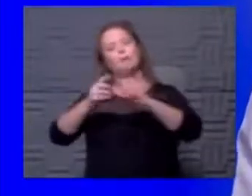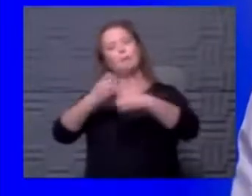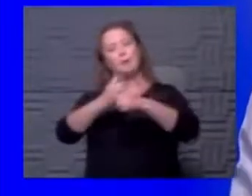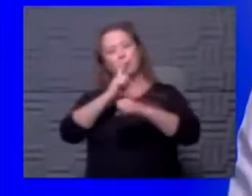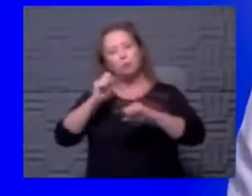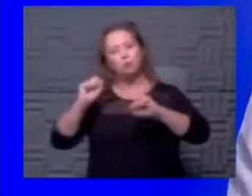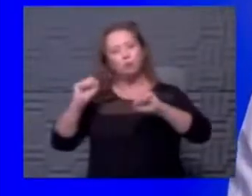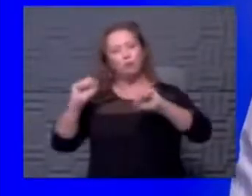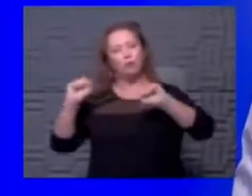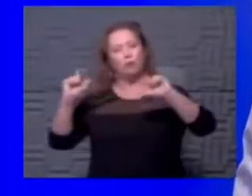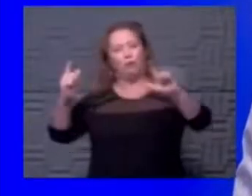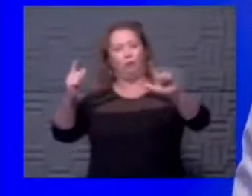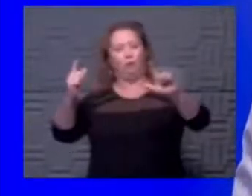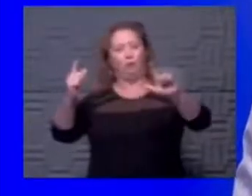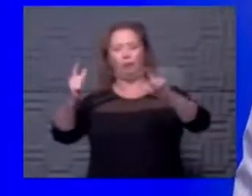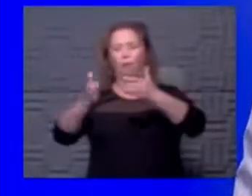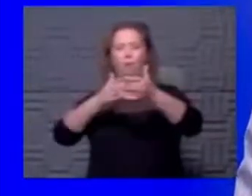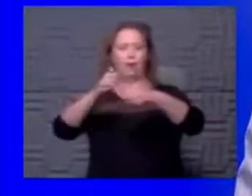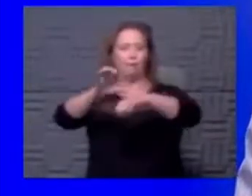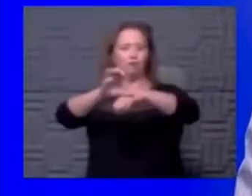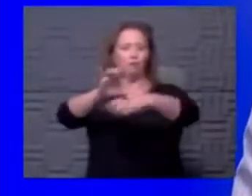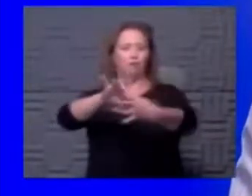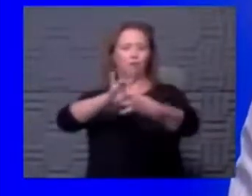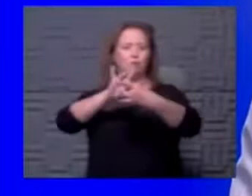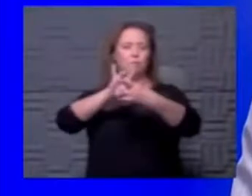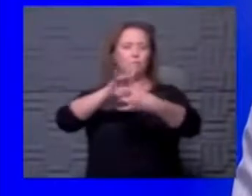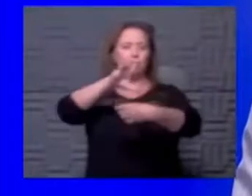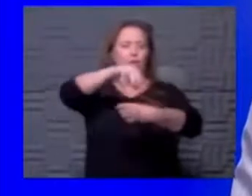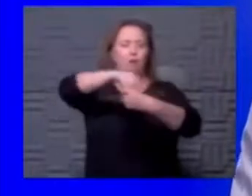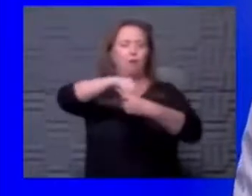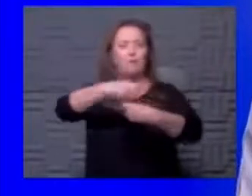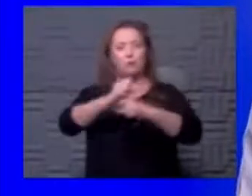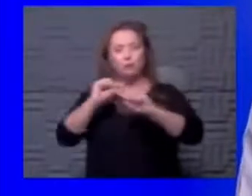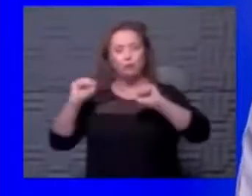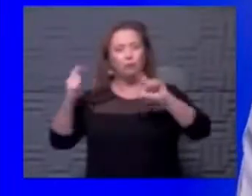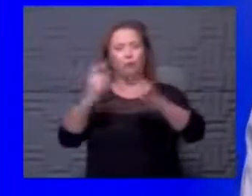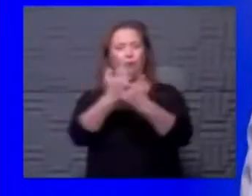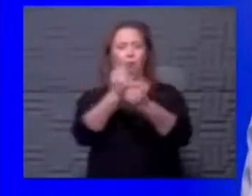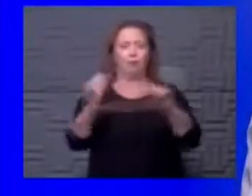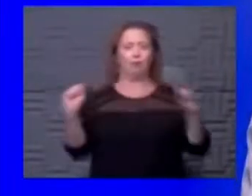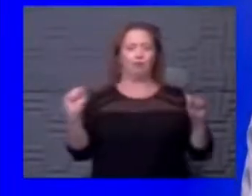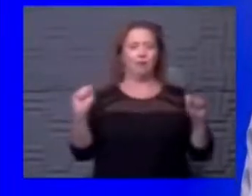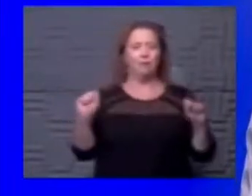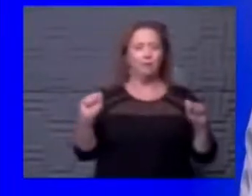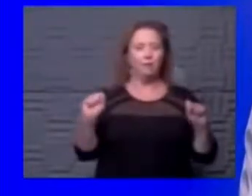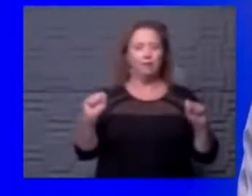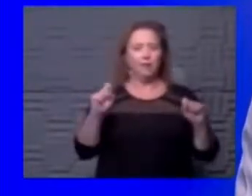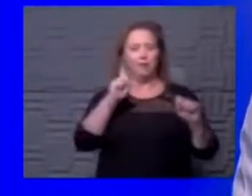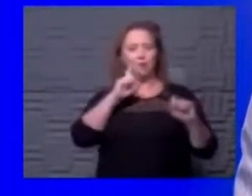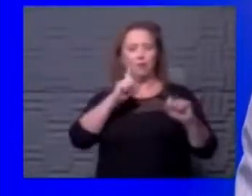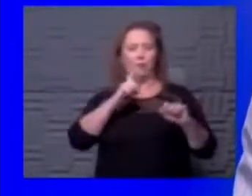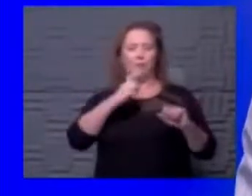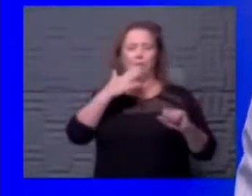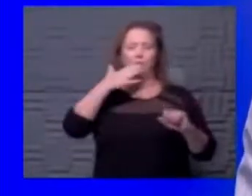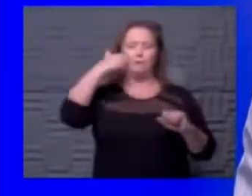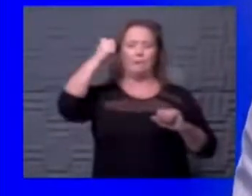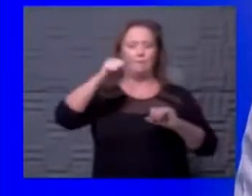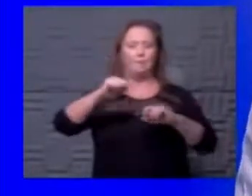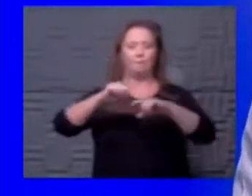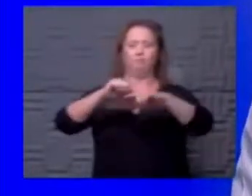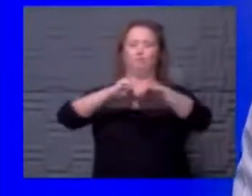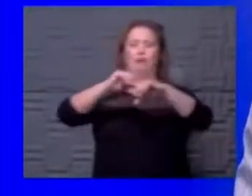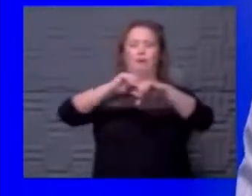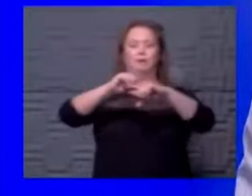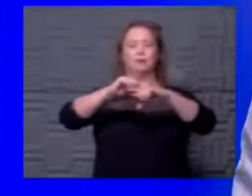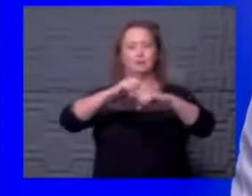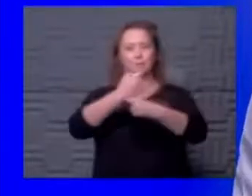everybody affiliated with whichever parish they may be going to safe, and doing those optimal practices during those times. And I